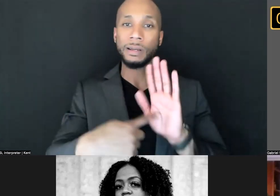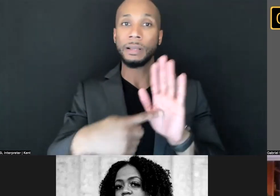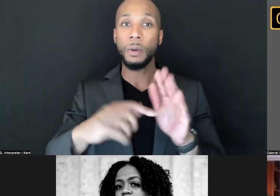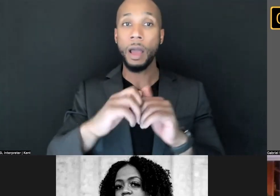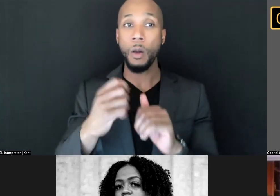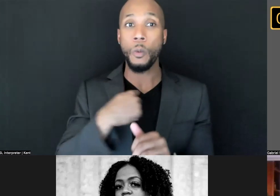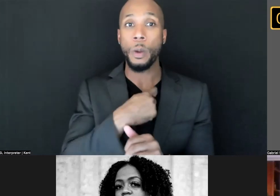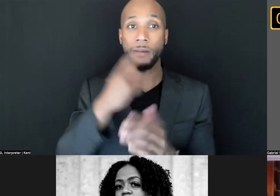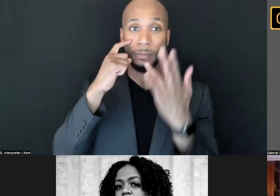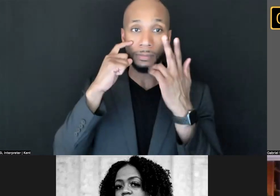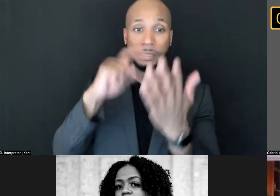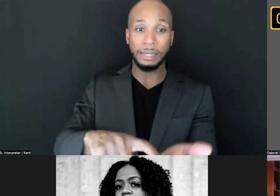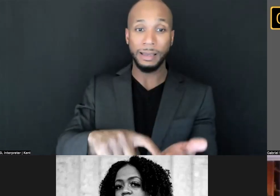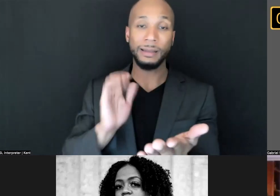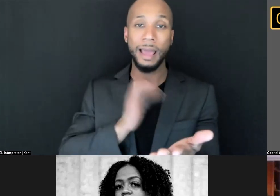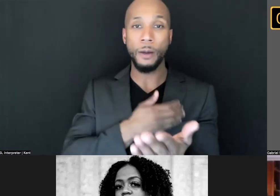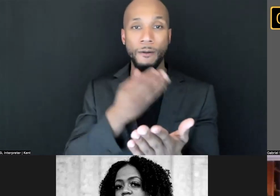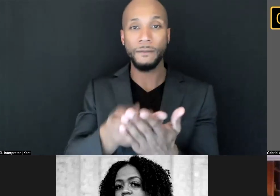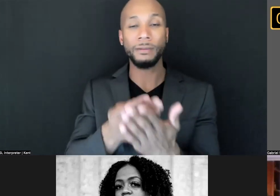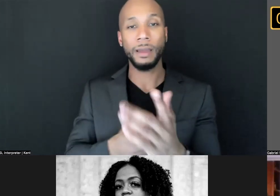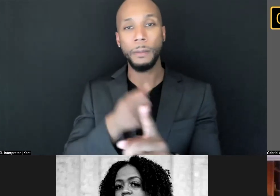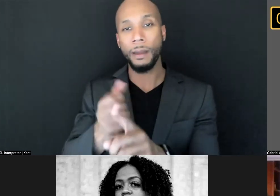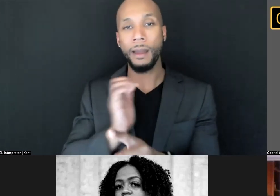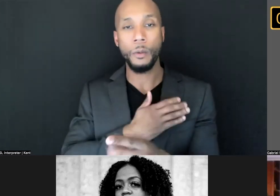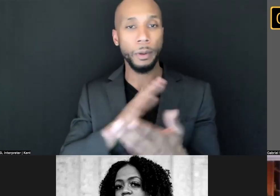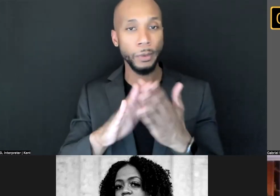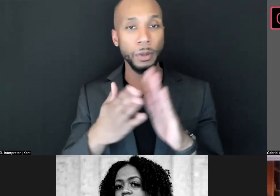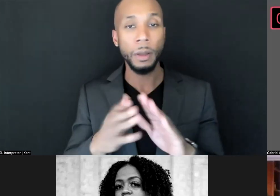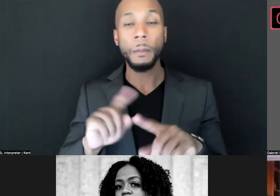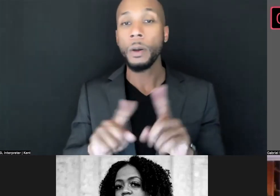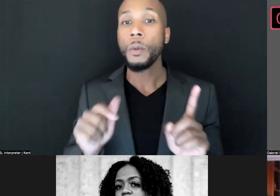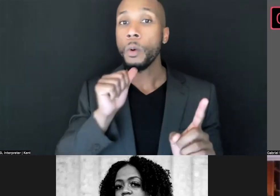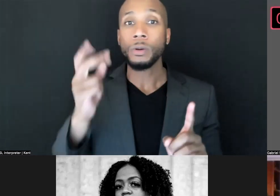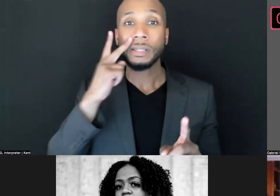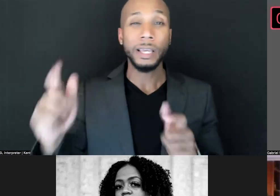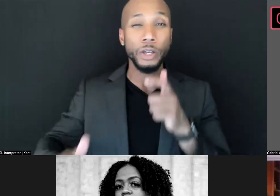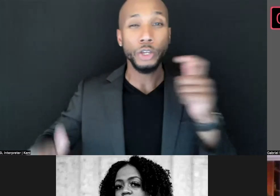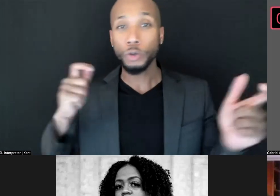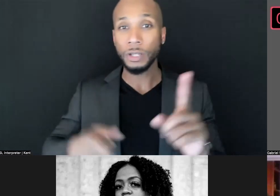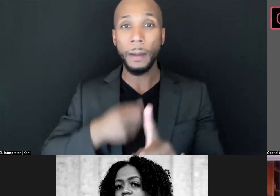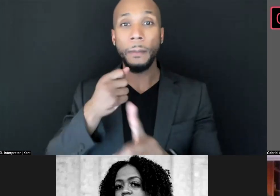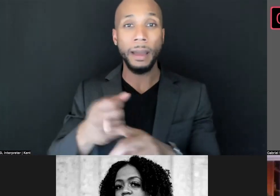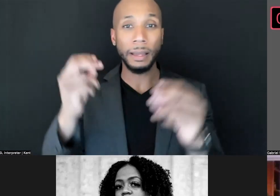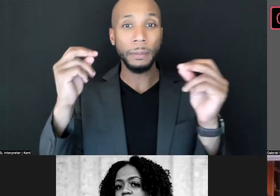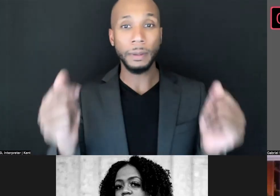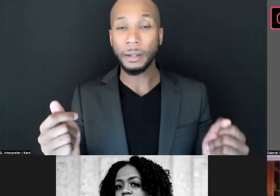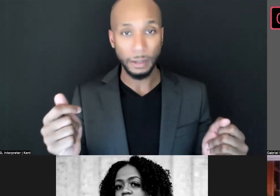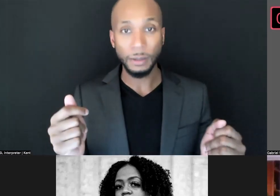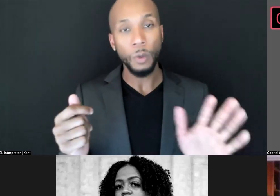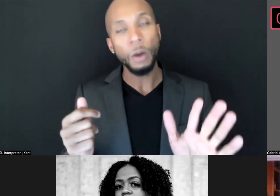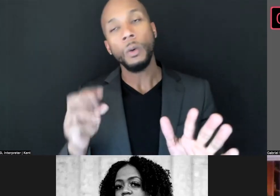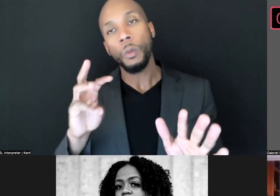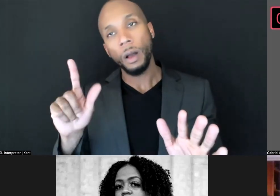funding impact our community. But we won't see a huge impact immediately as we are,